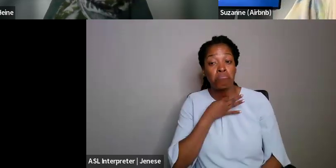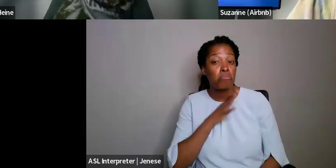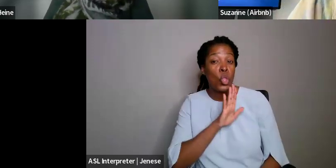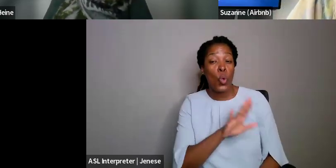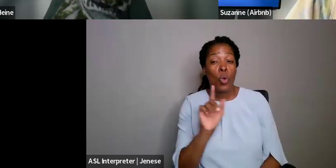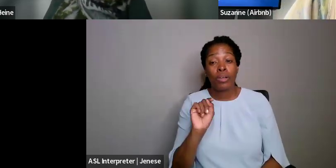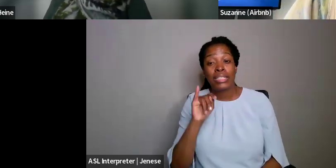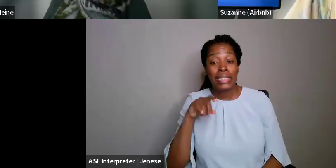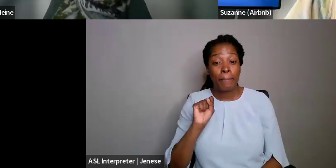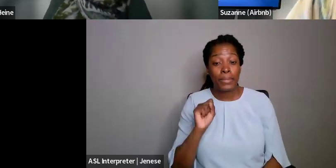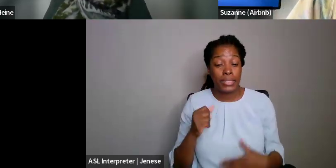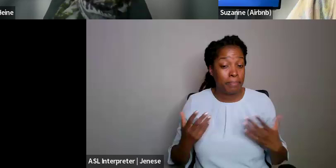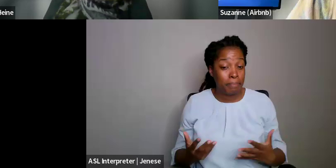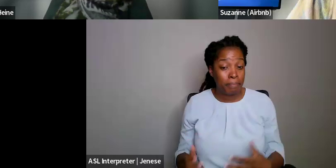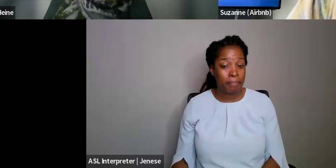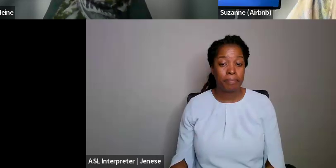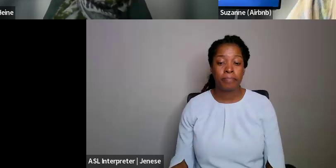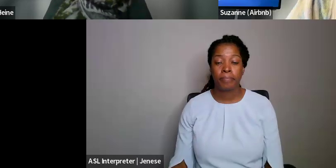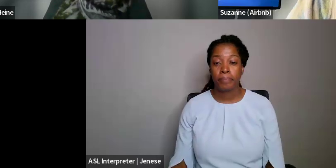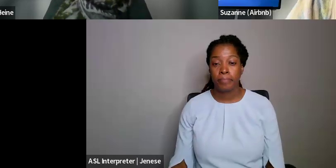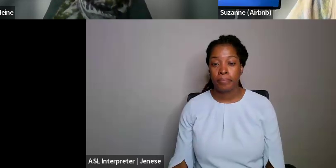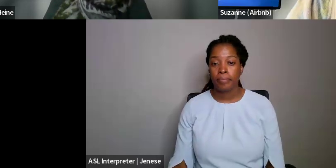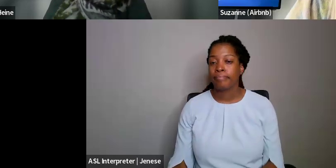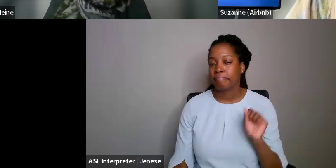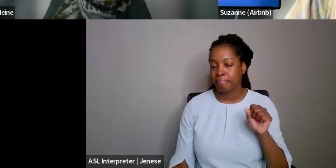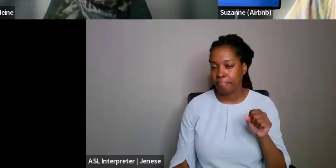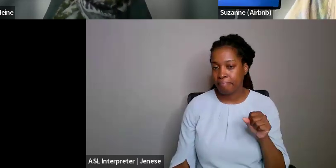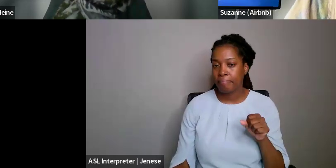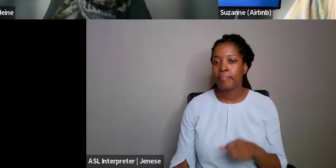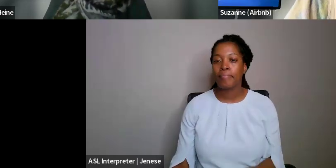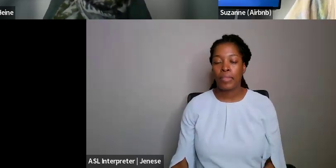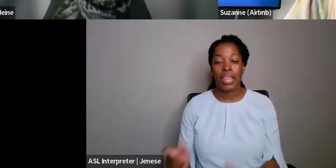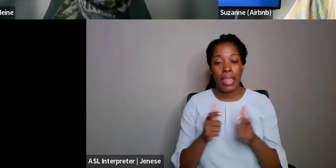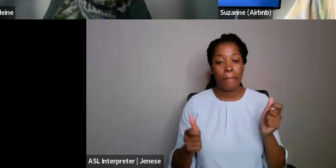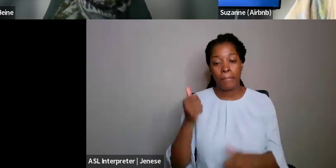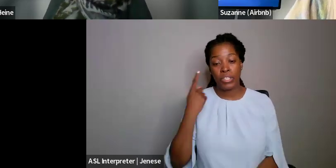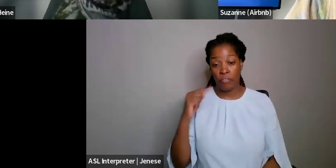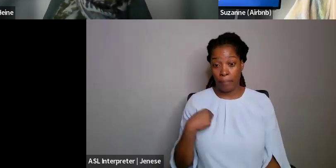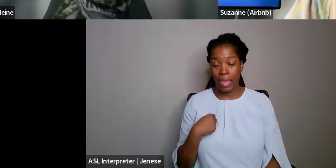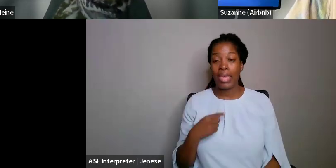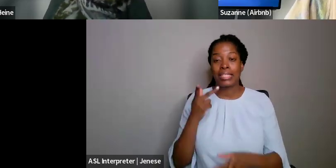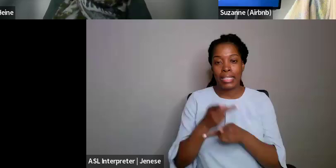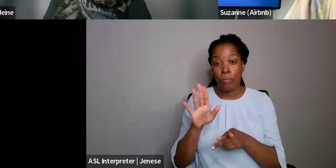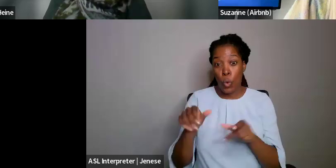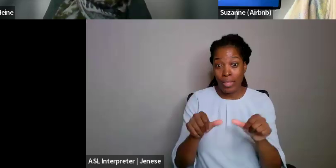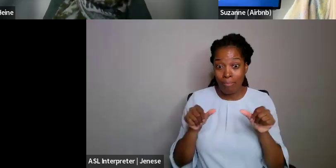on that? Yeah, I think the biggest thing for me is basically keeping the space clean